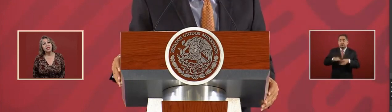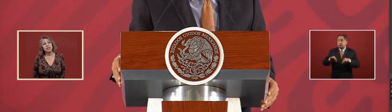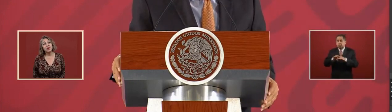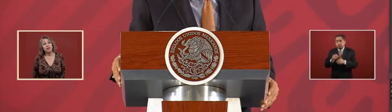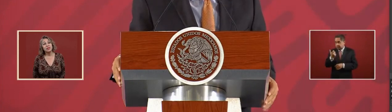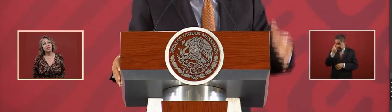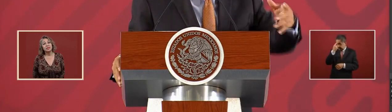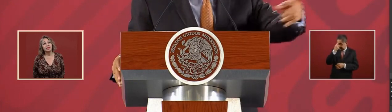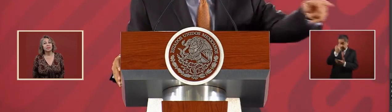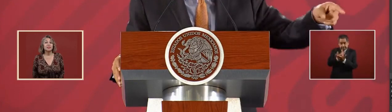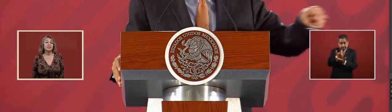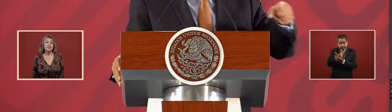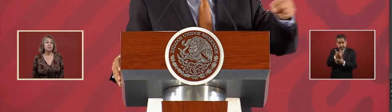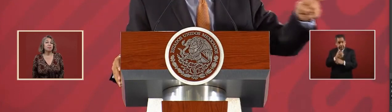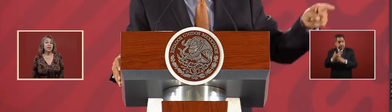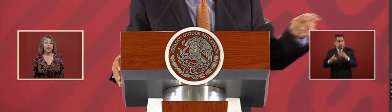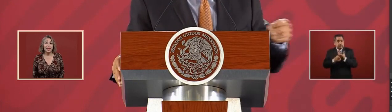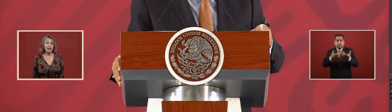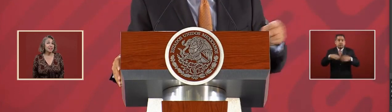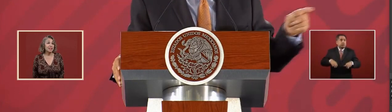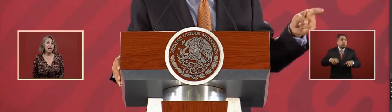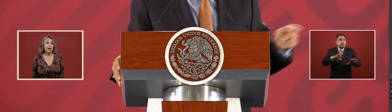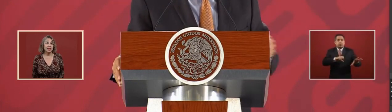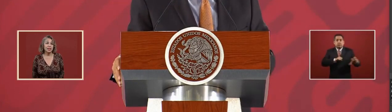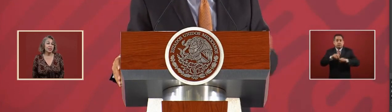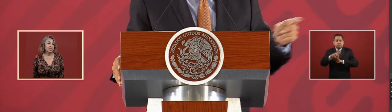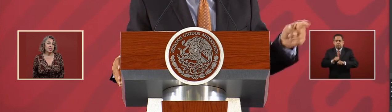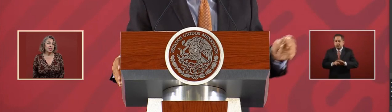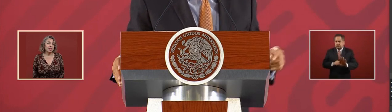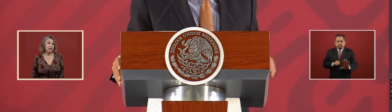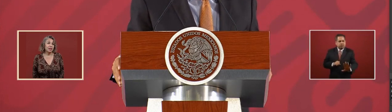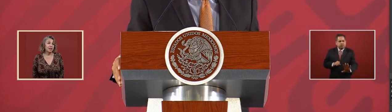the material. But that is not